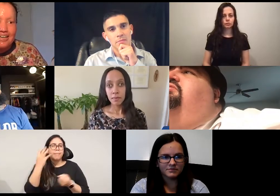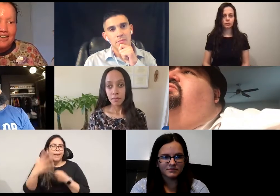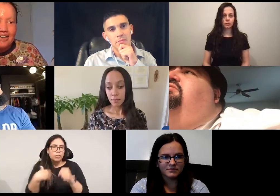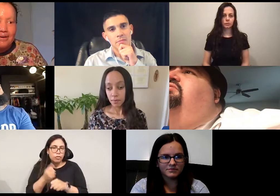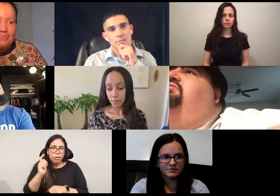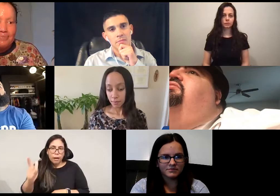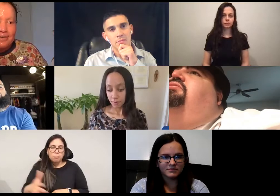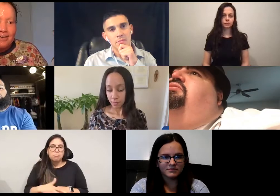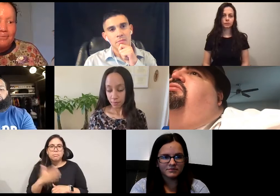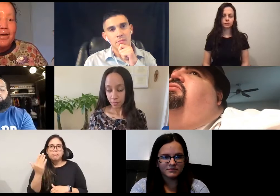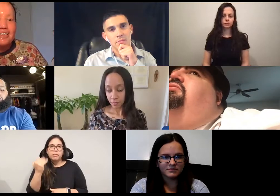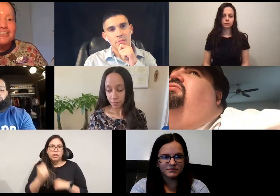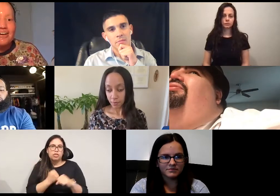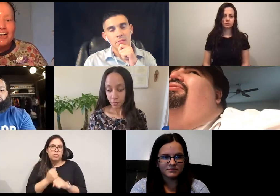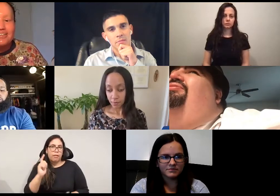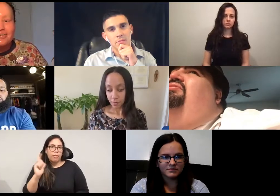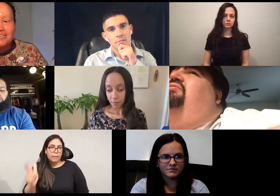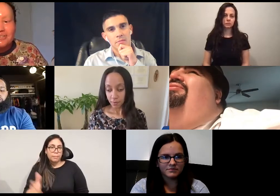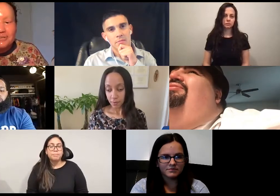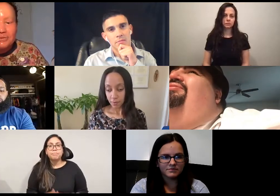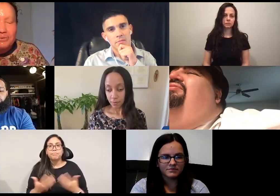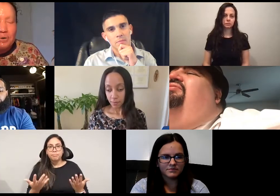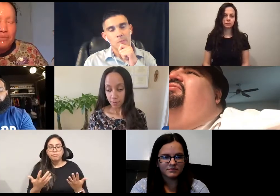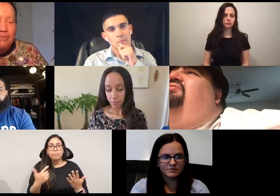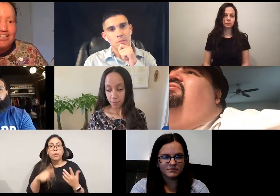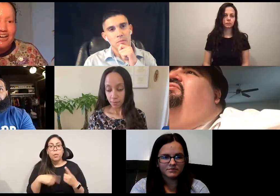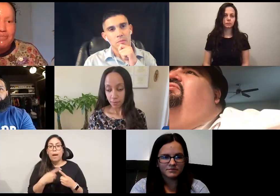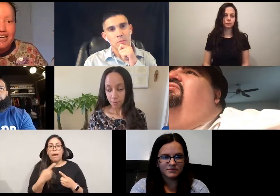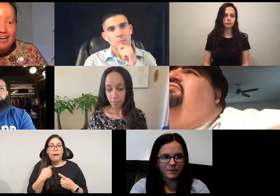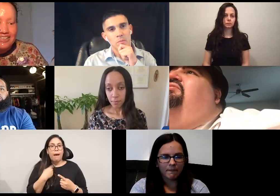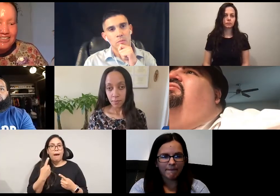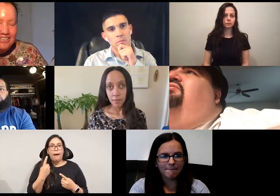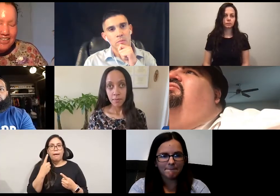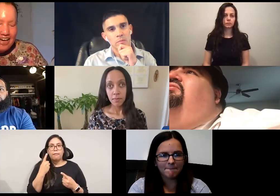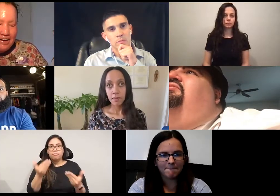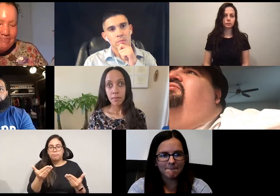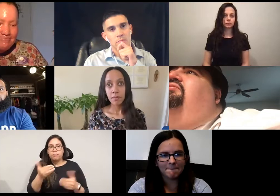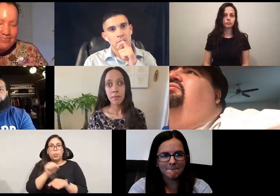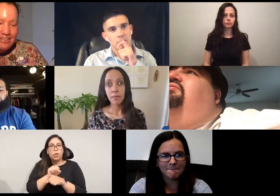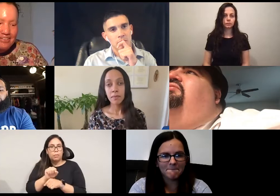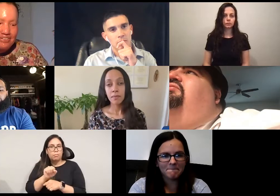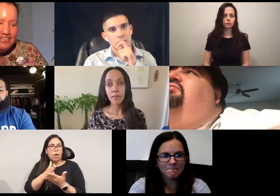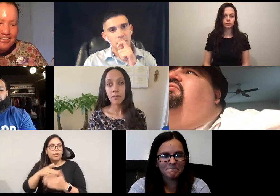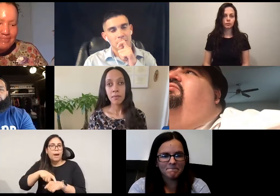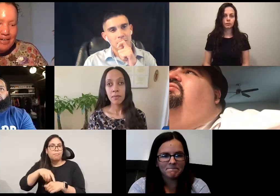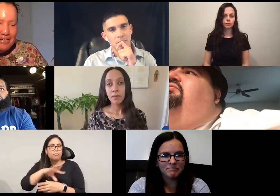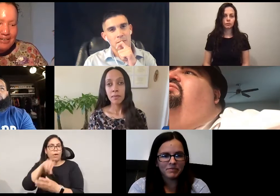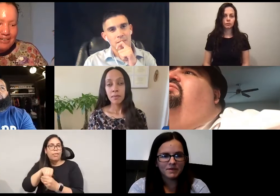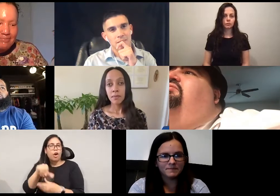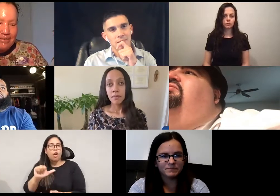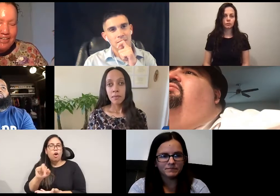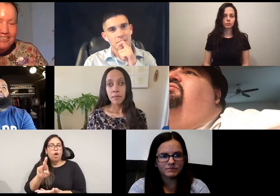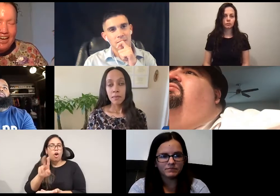say, when I signed on to work part-time in the arts, the first thing